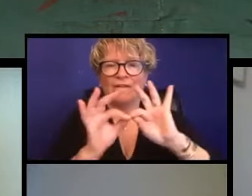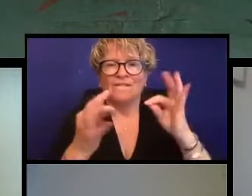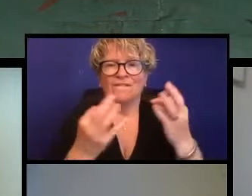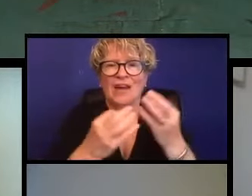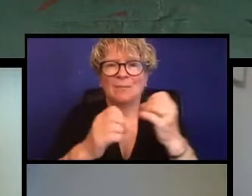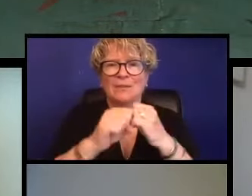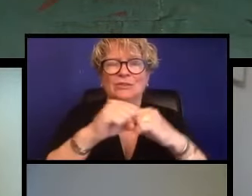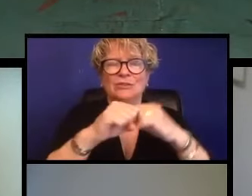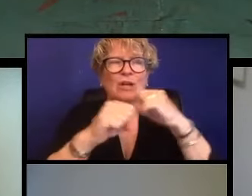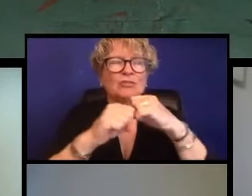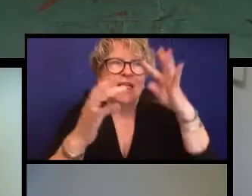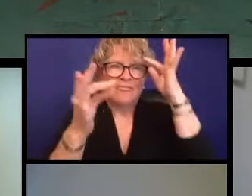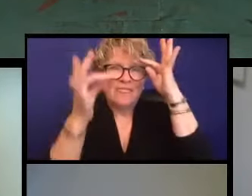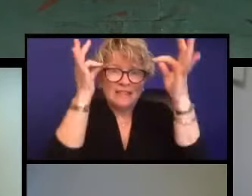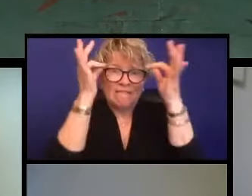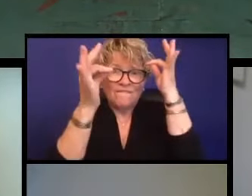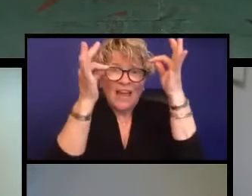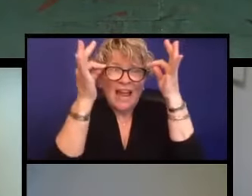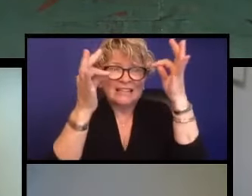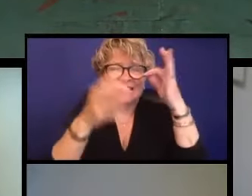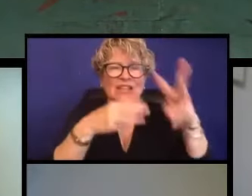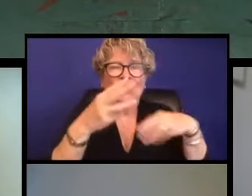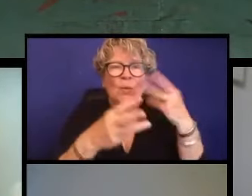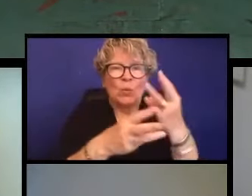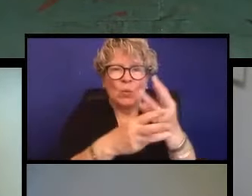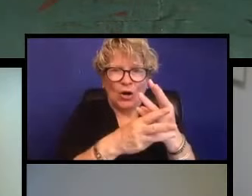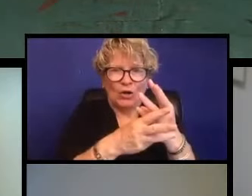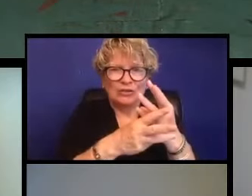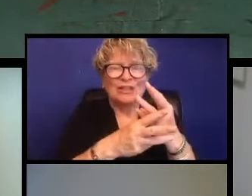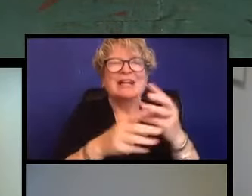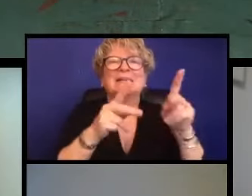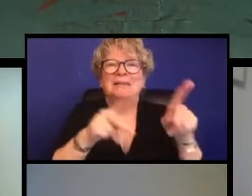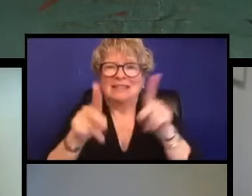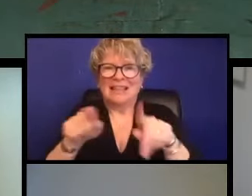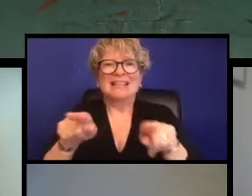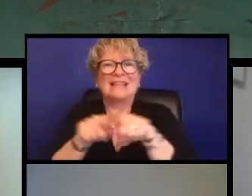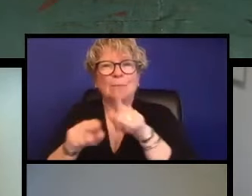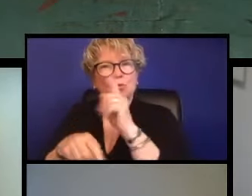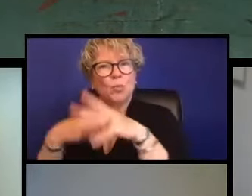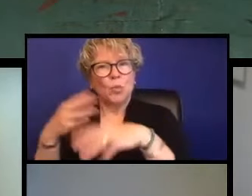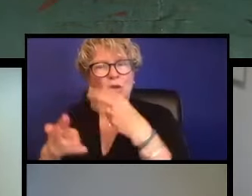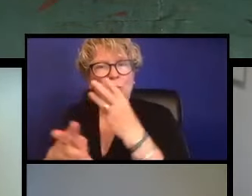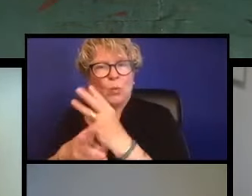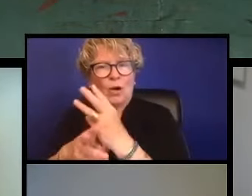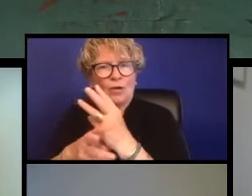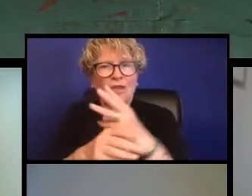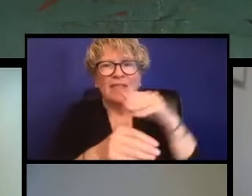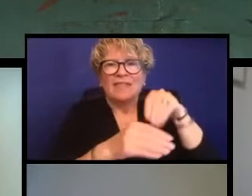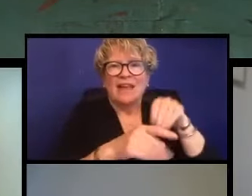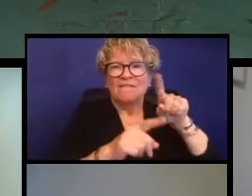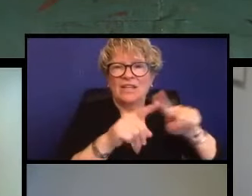like real worlds, contains different cultures within it and their interactions as well.